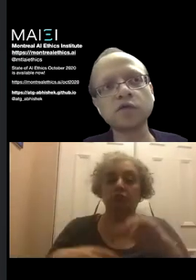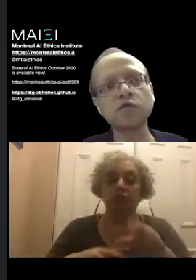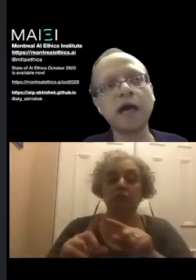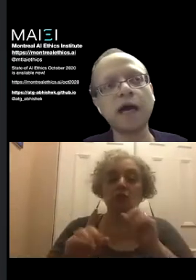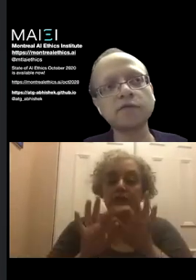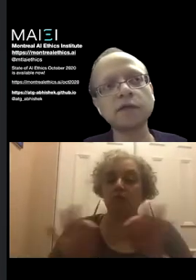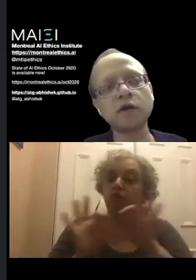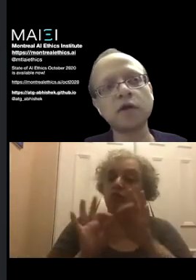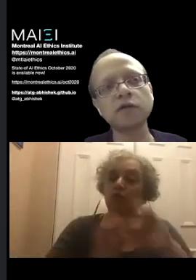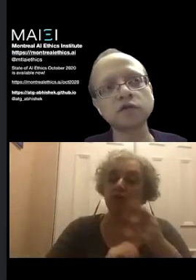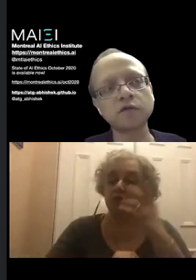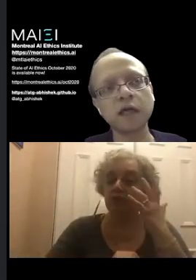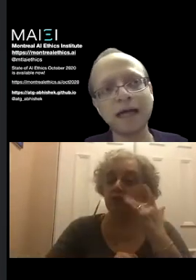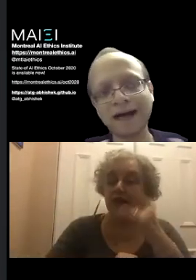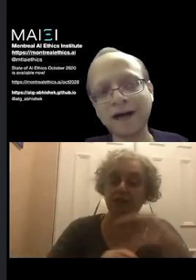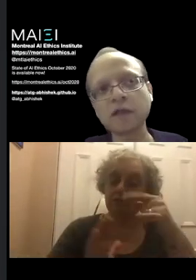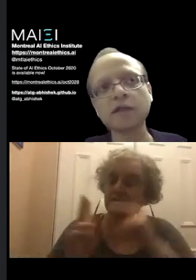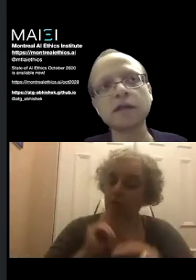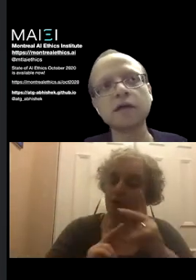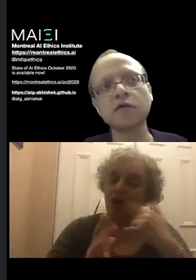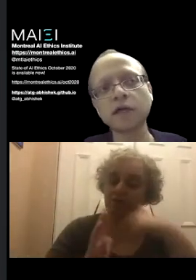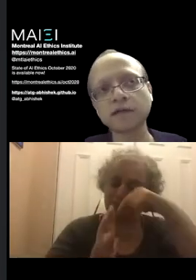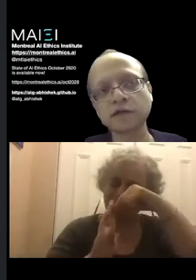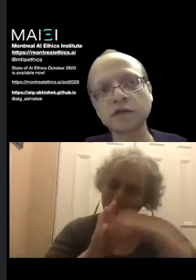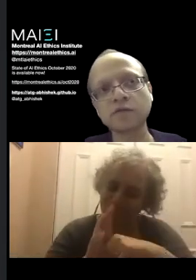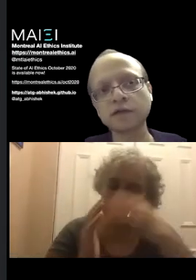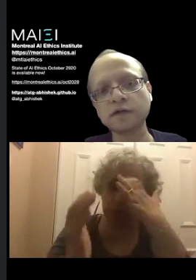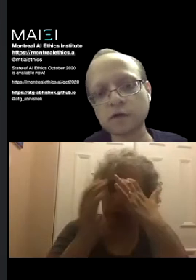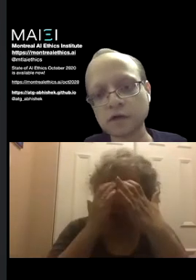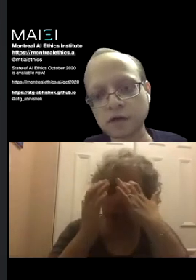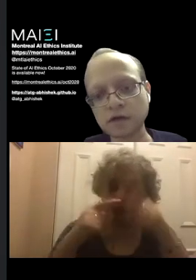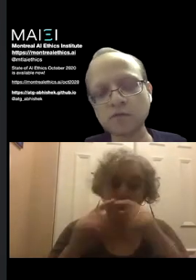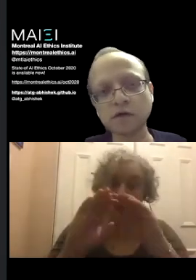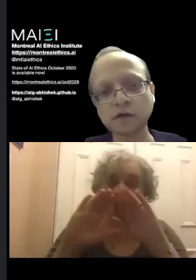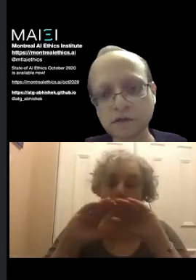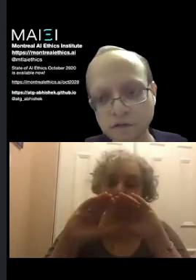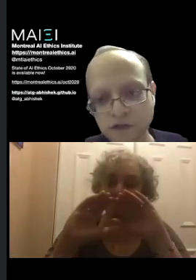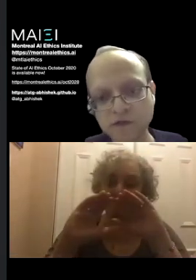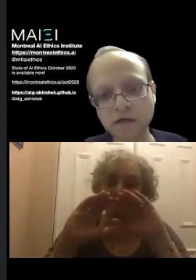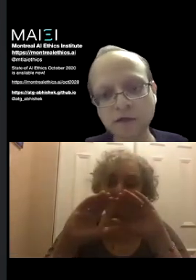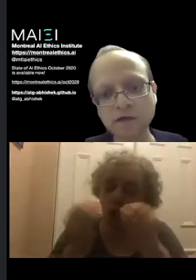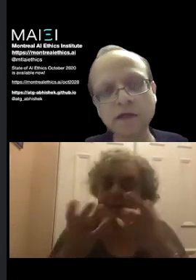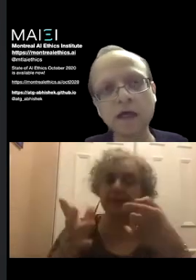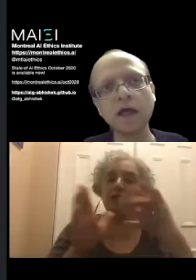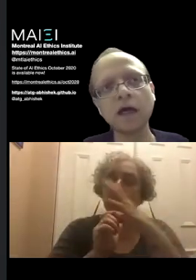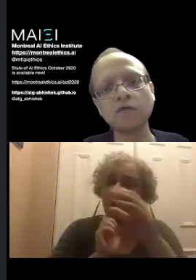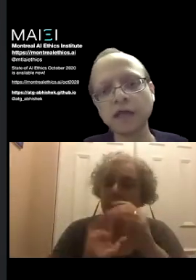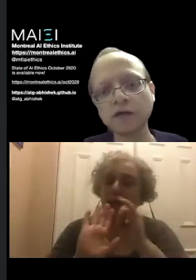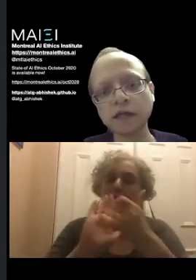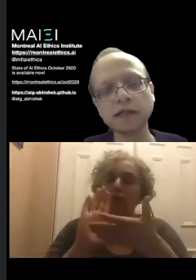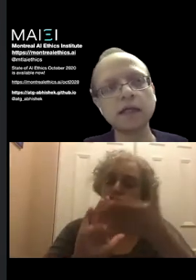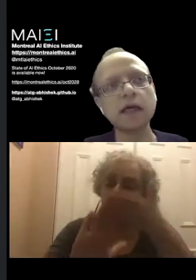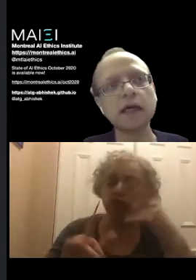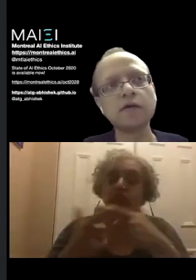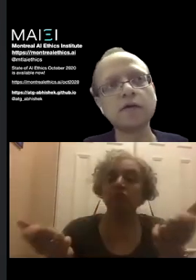the people who have deep knowledge of how that organization operates and what are the important considerations there, because